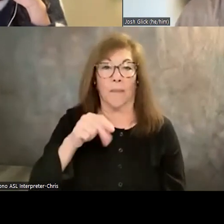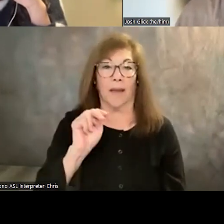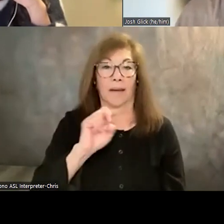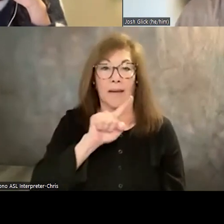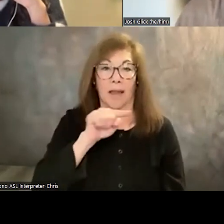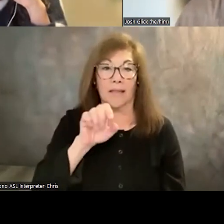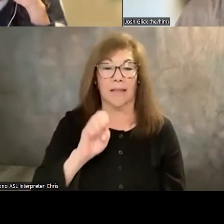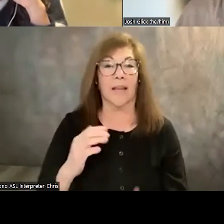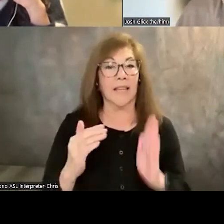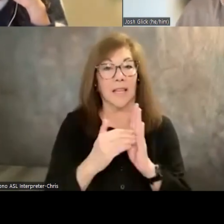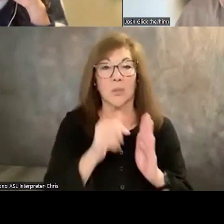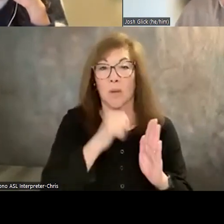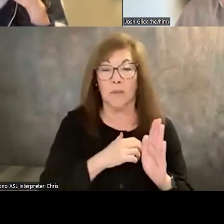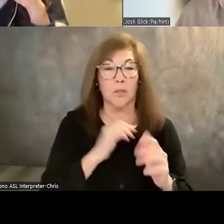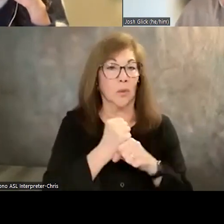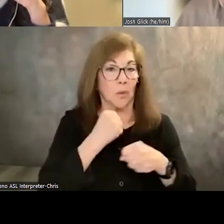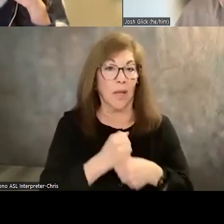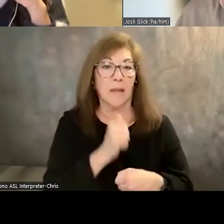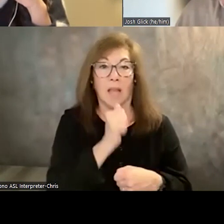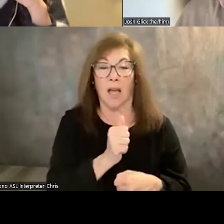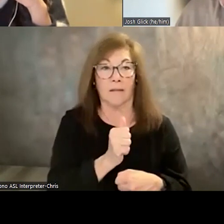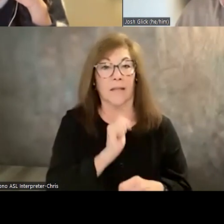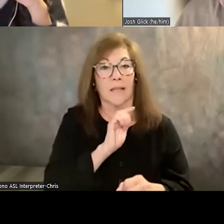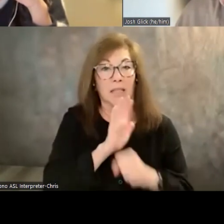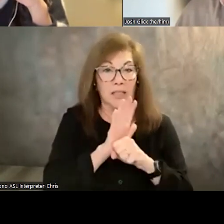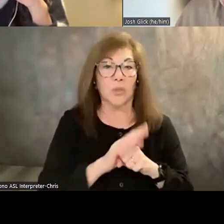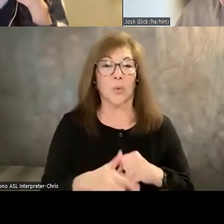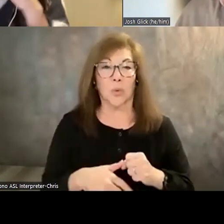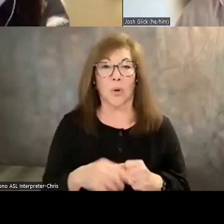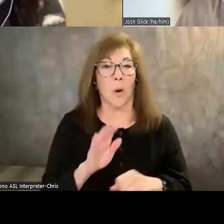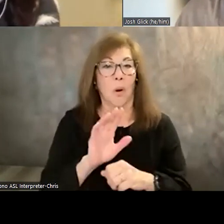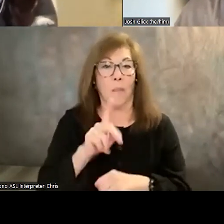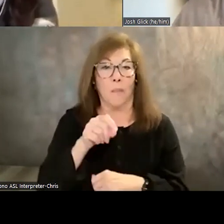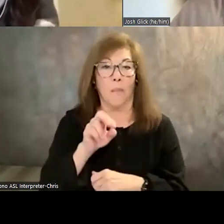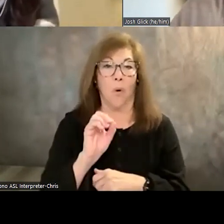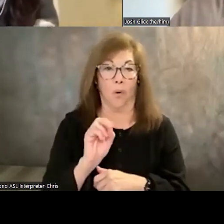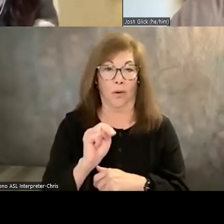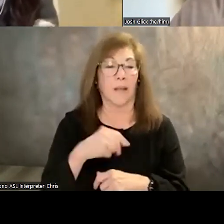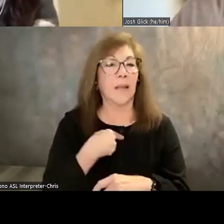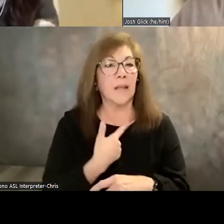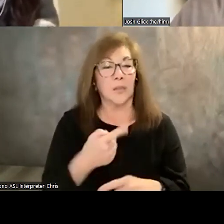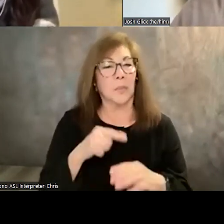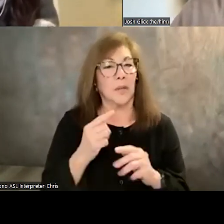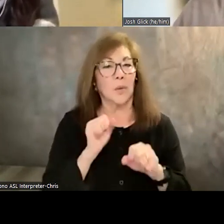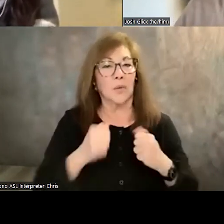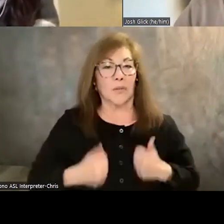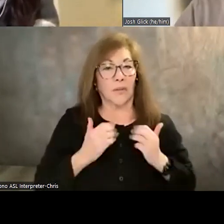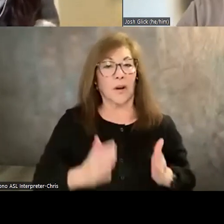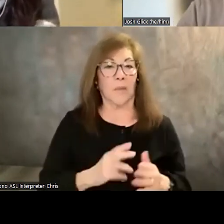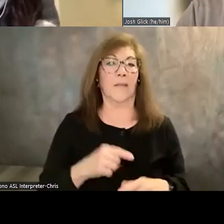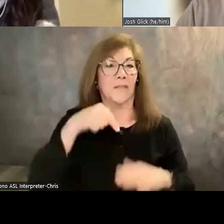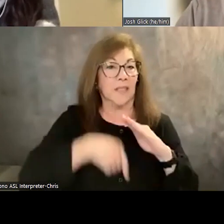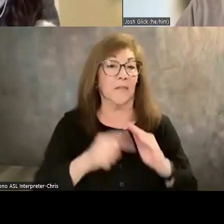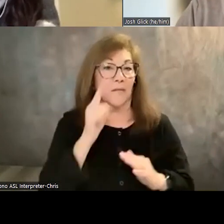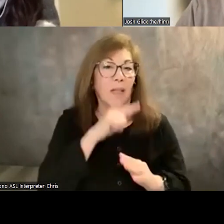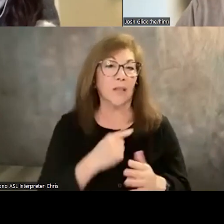weaponized against women to create non-consensual pornography. So we've been working with survivors of deepfakes and other forms of intimate image abuse to tell